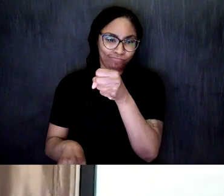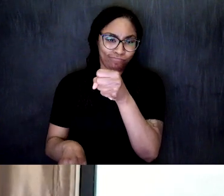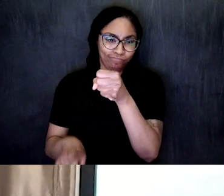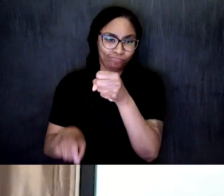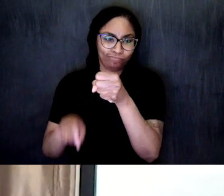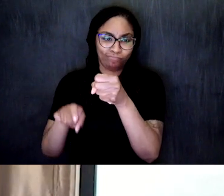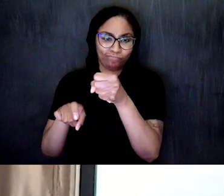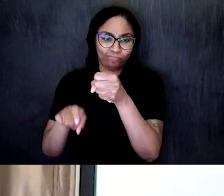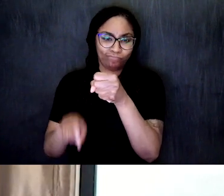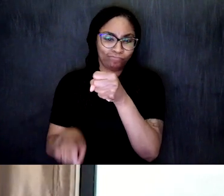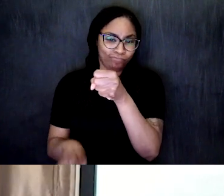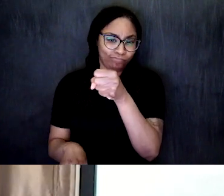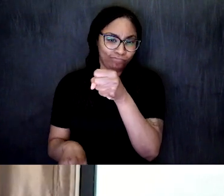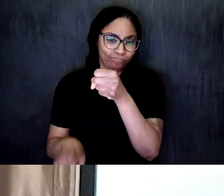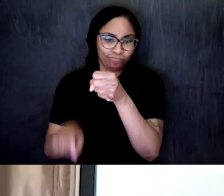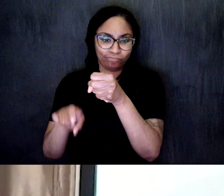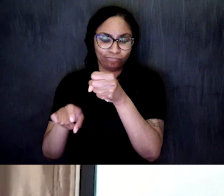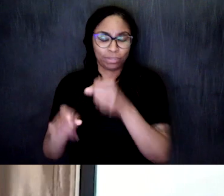Really strong.